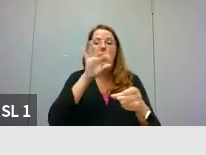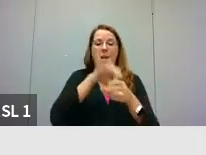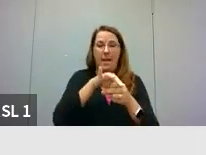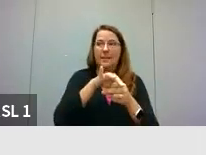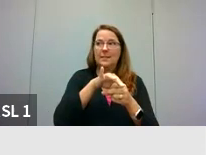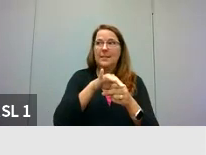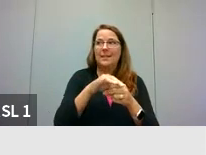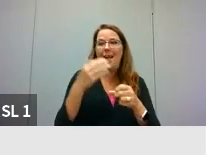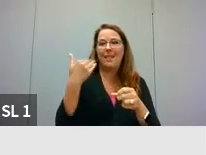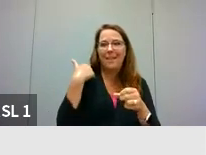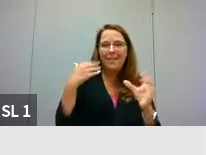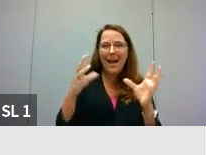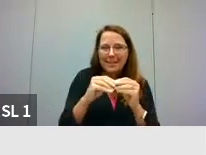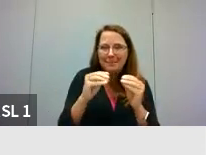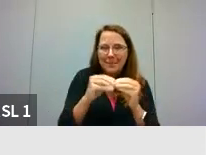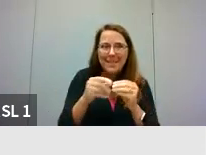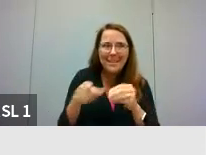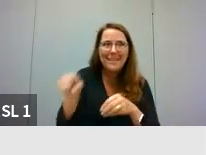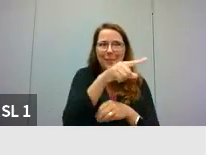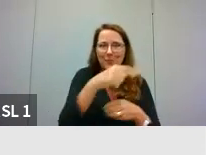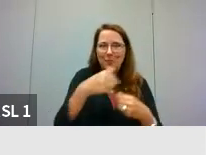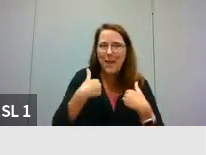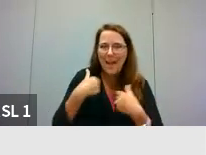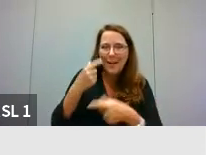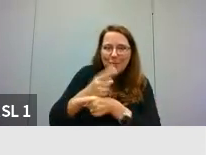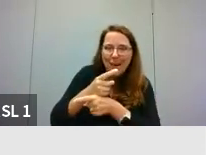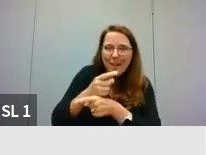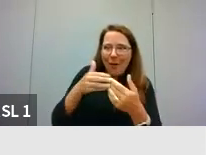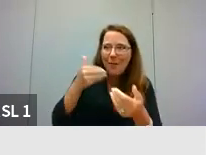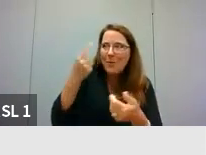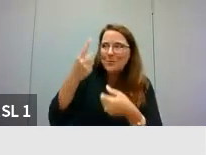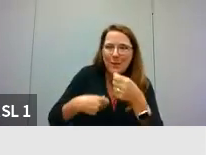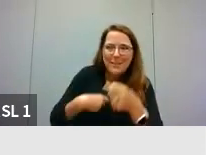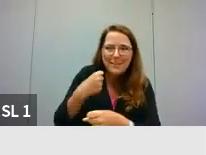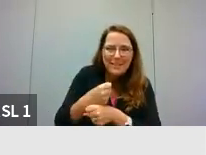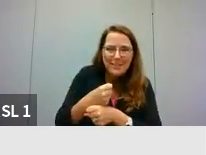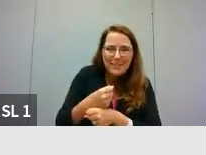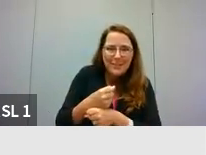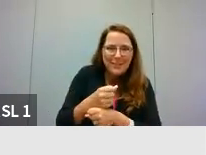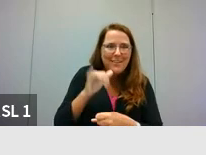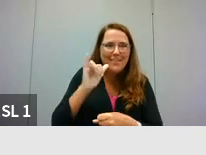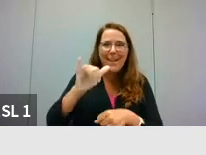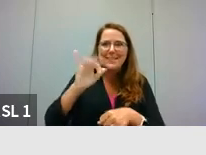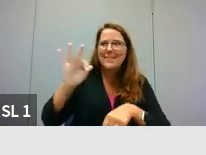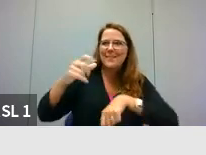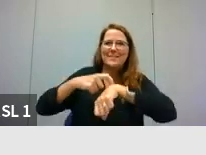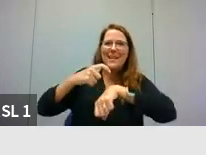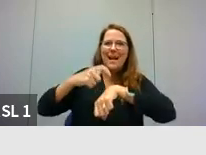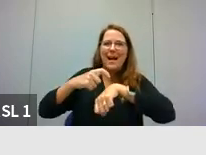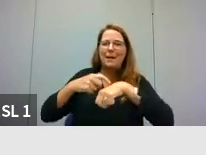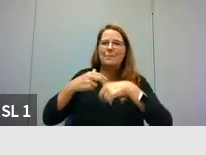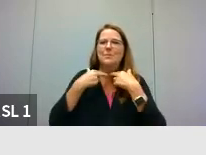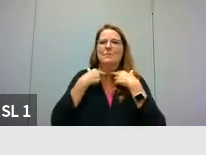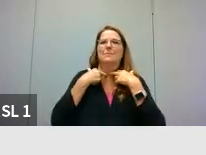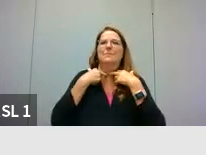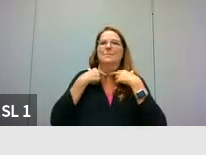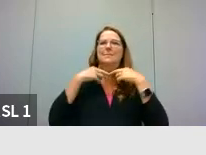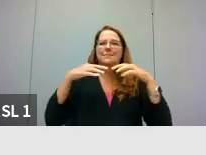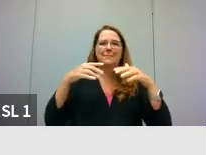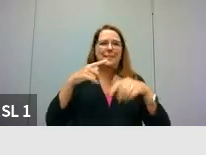at the last meeting that you all had, right? It's as if time hasn't done anything, but